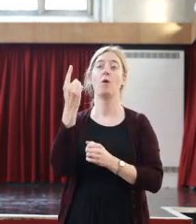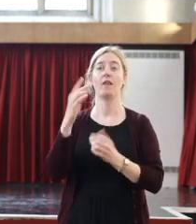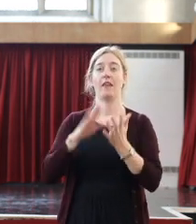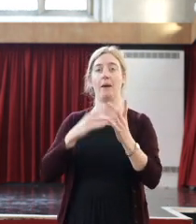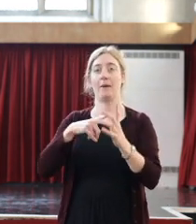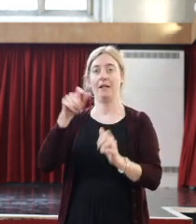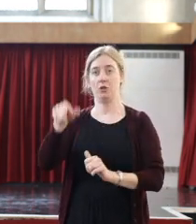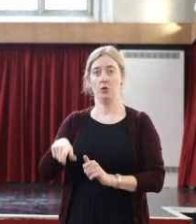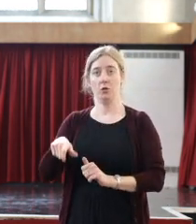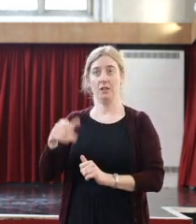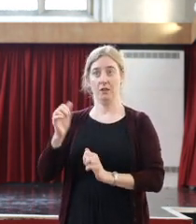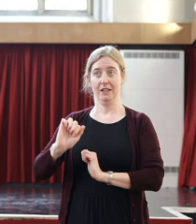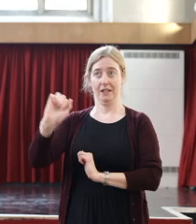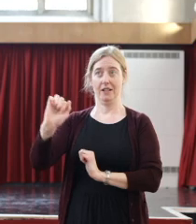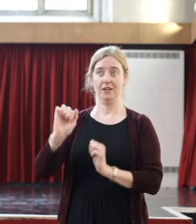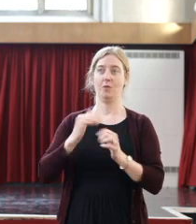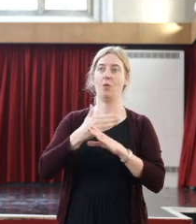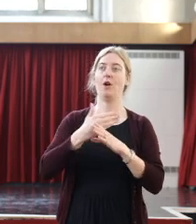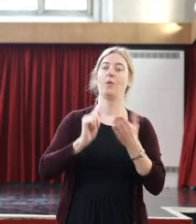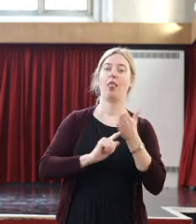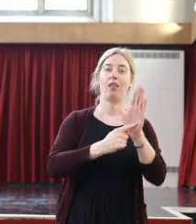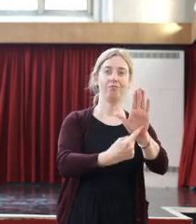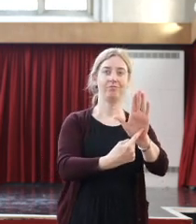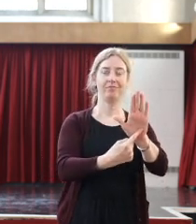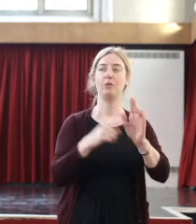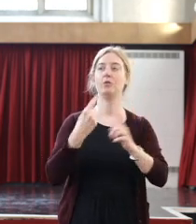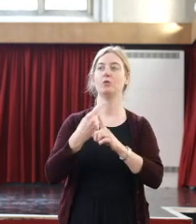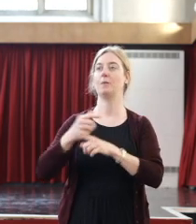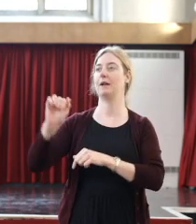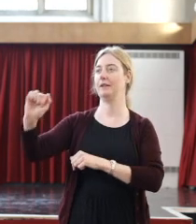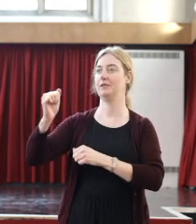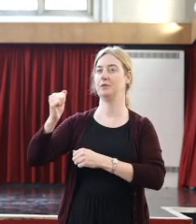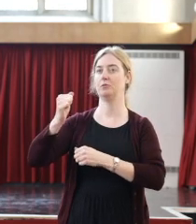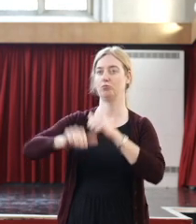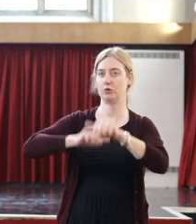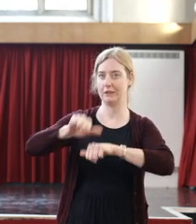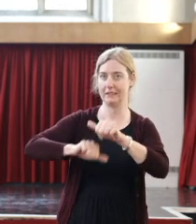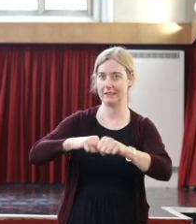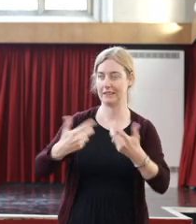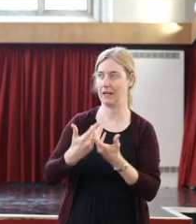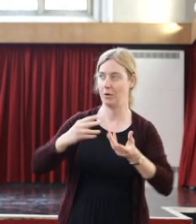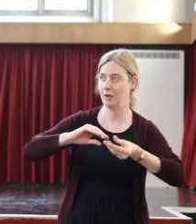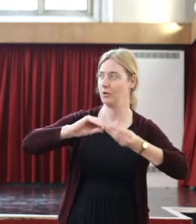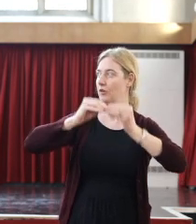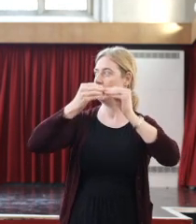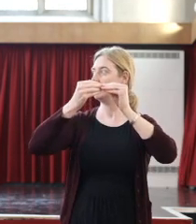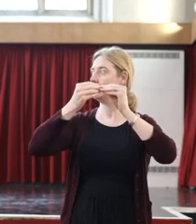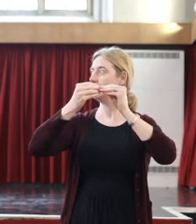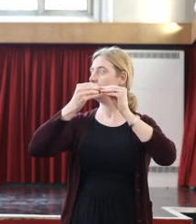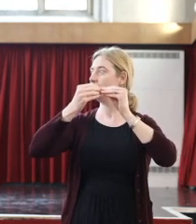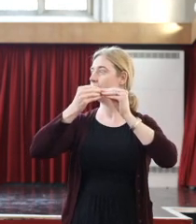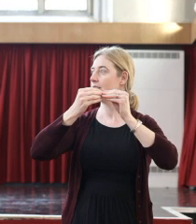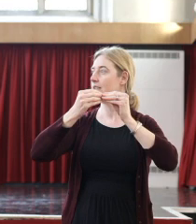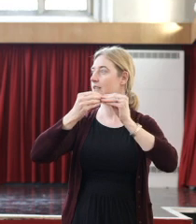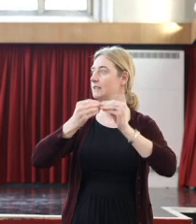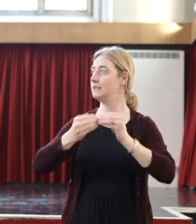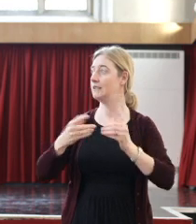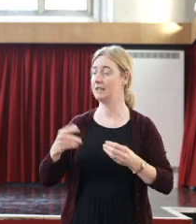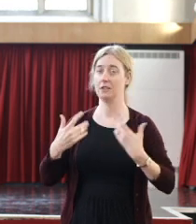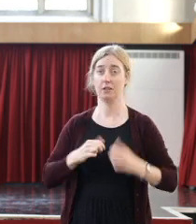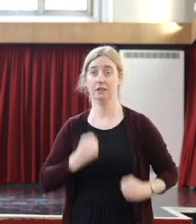little bit about the process and the work itself. Have you just come straight from wiring it